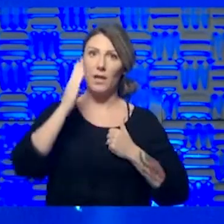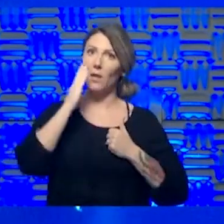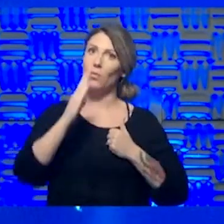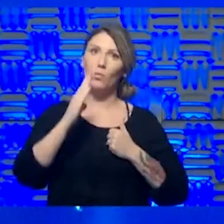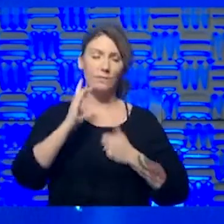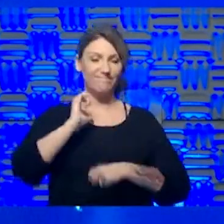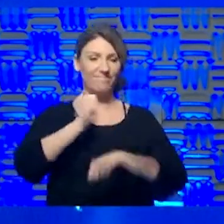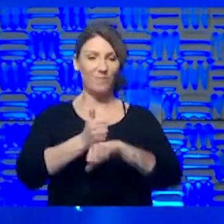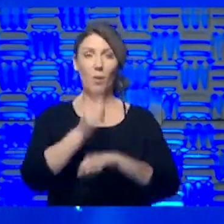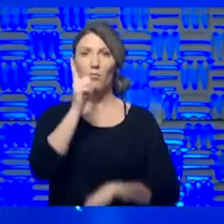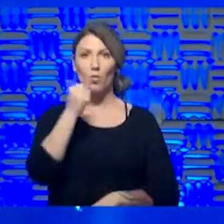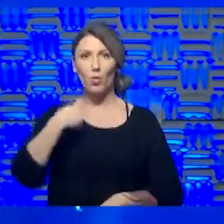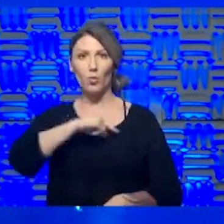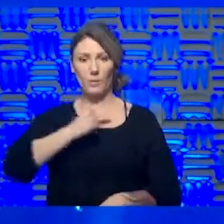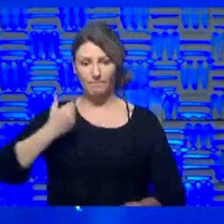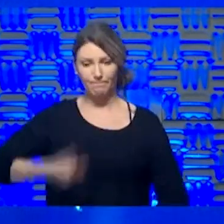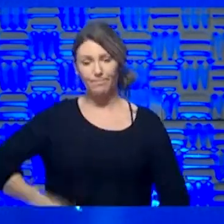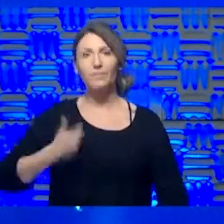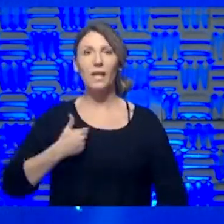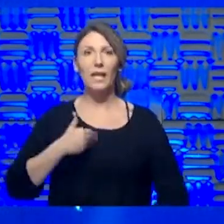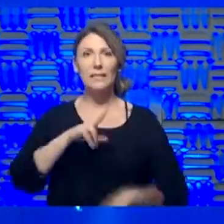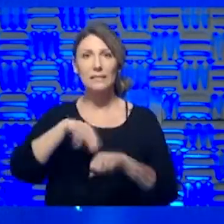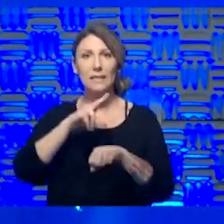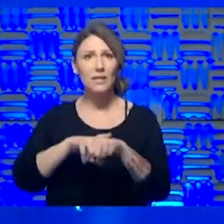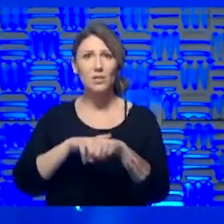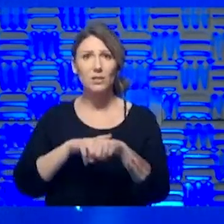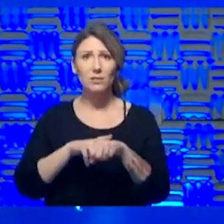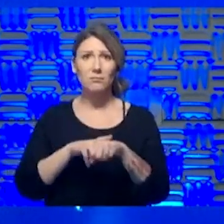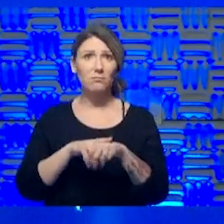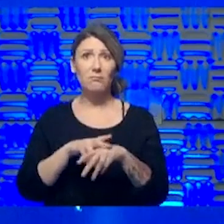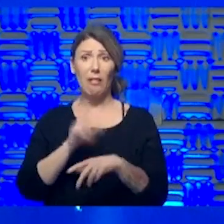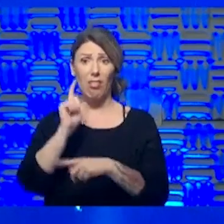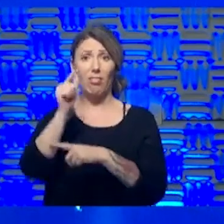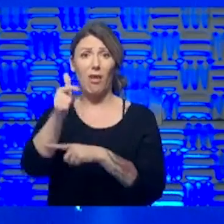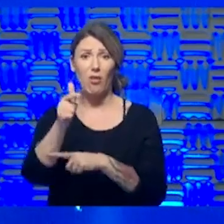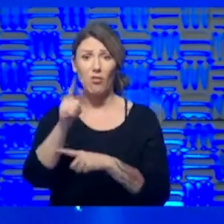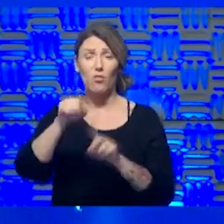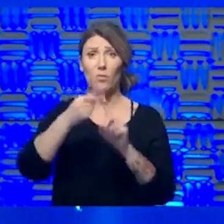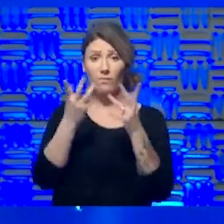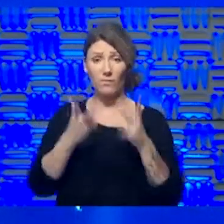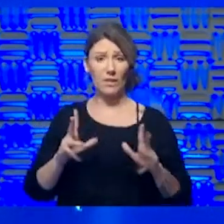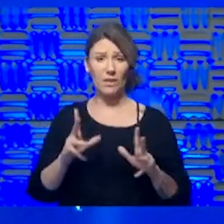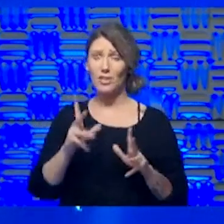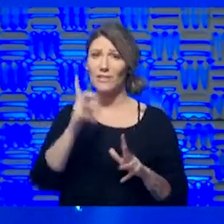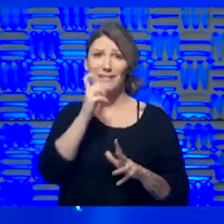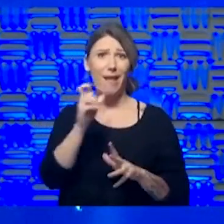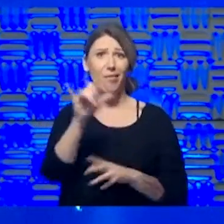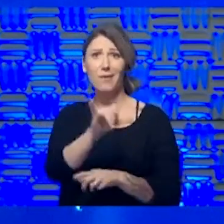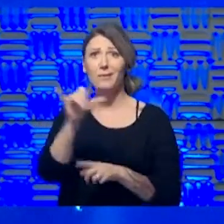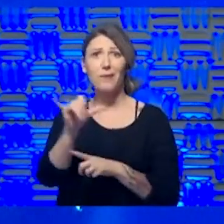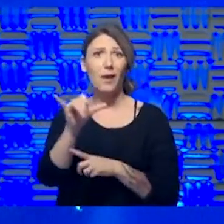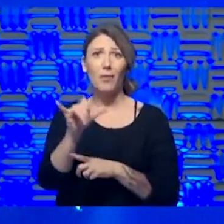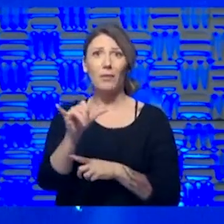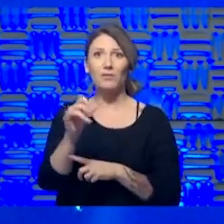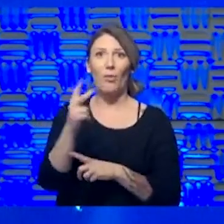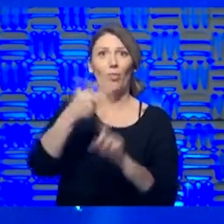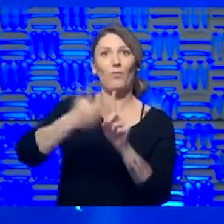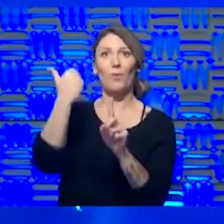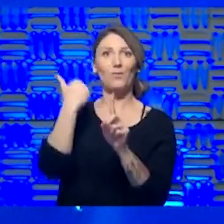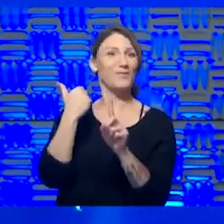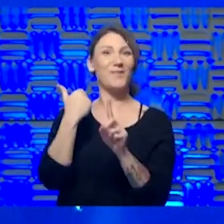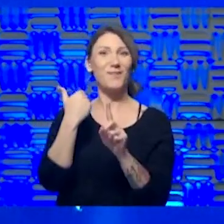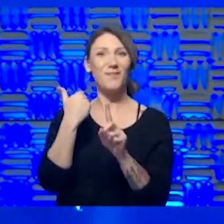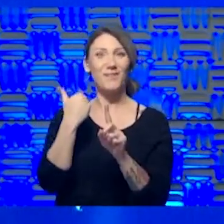now. And we will not be the same on the other side of this as we were 3 months ago. And I don't think